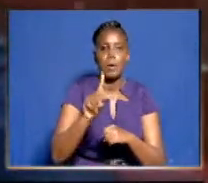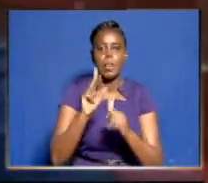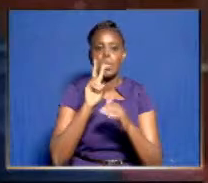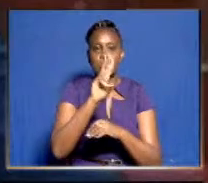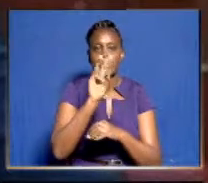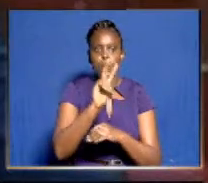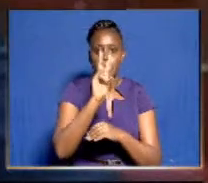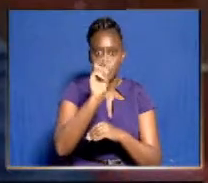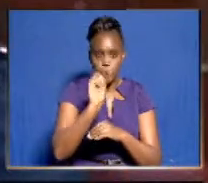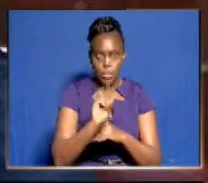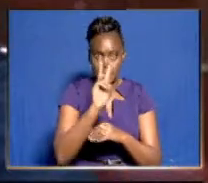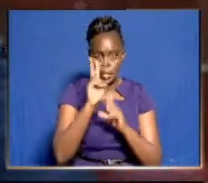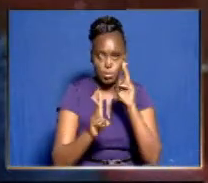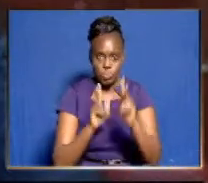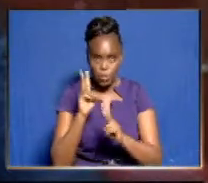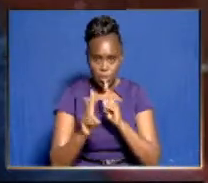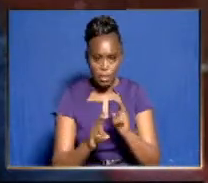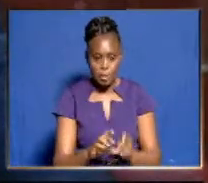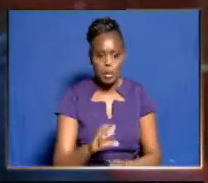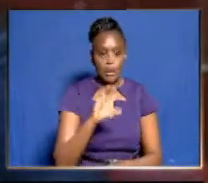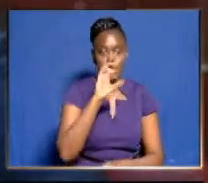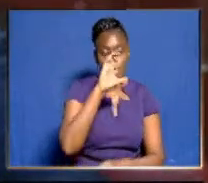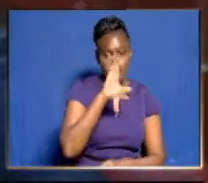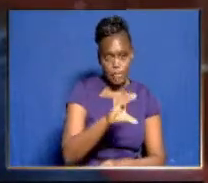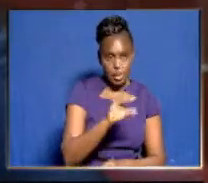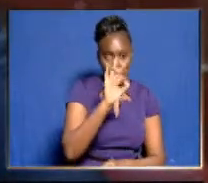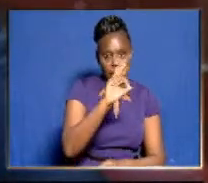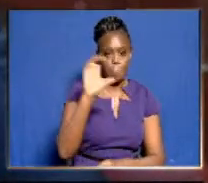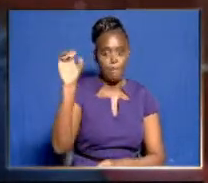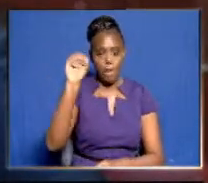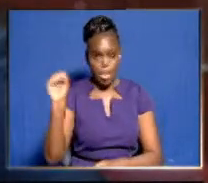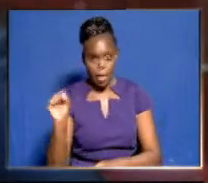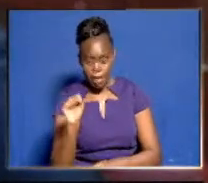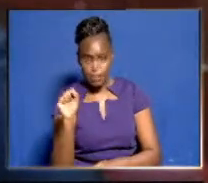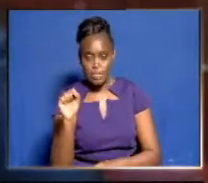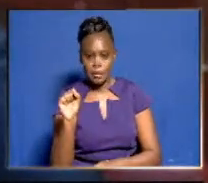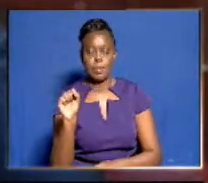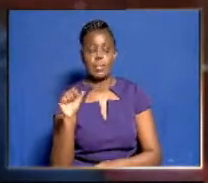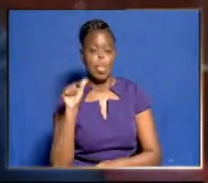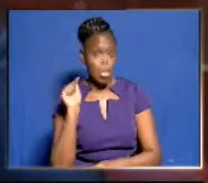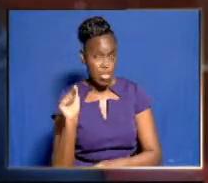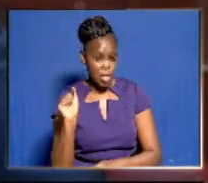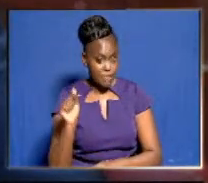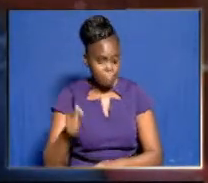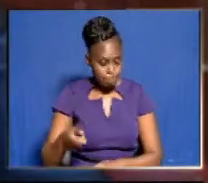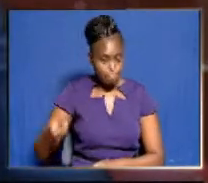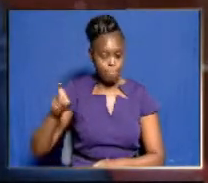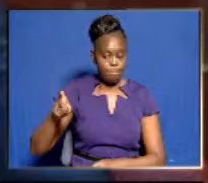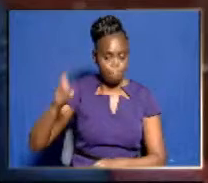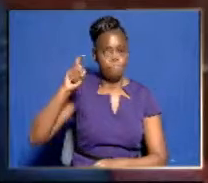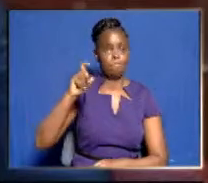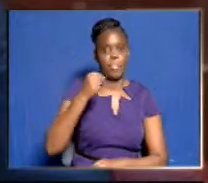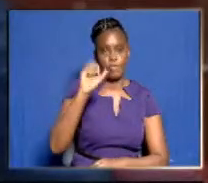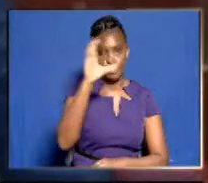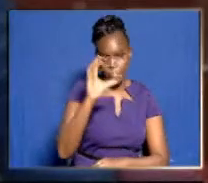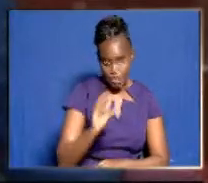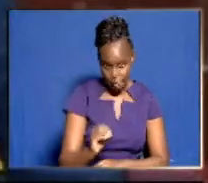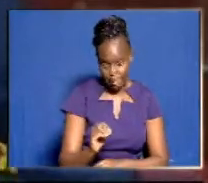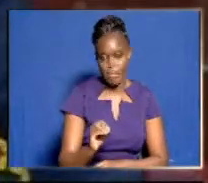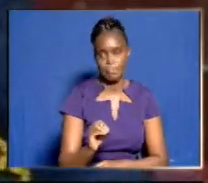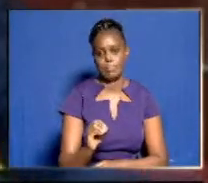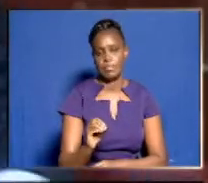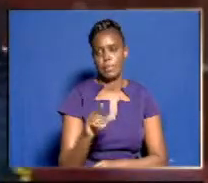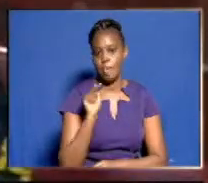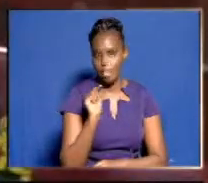2021-2022, the CFS, or the consolidated fund services, will be increased by over 50% in absolute